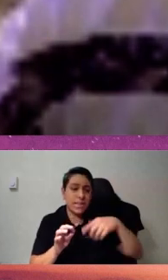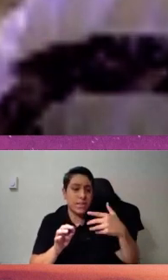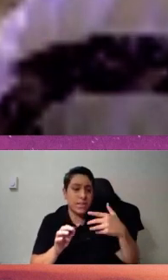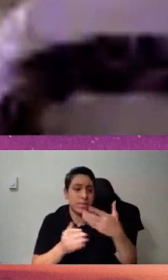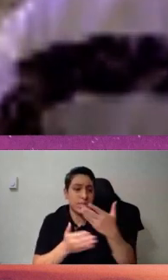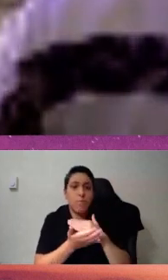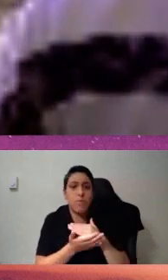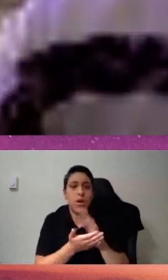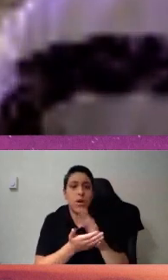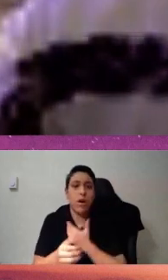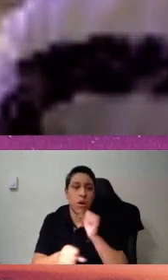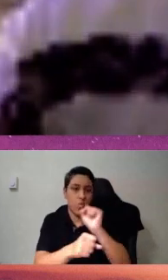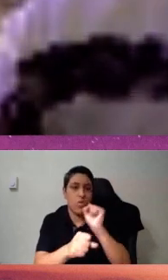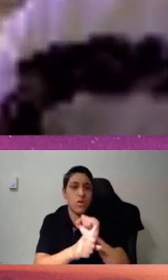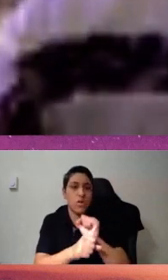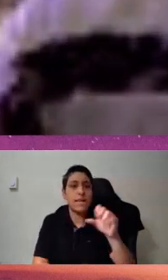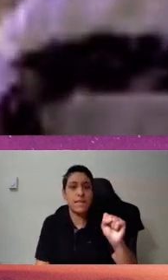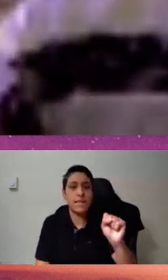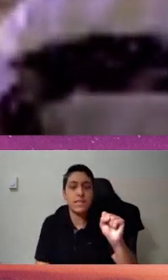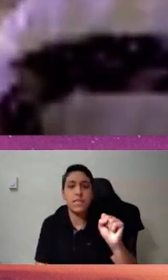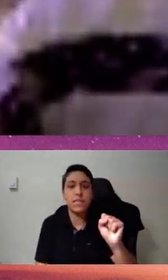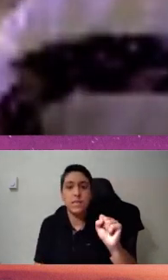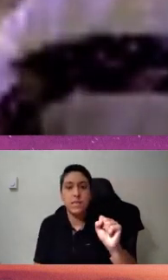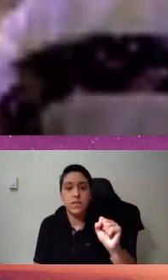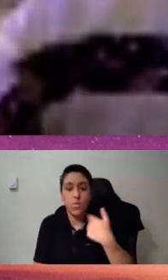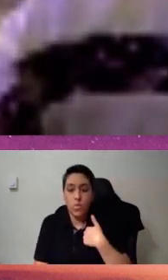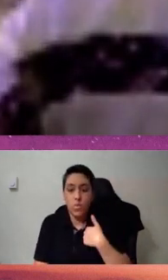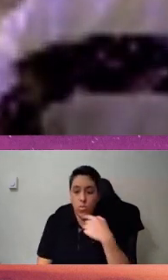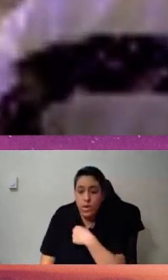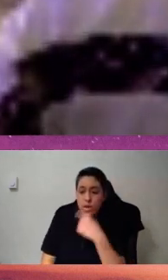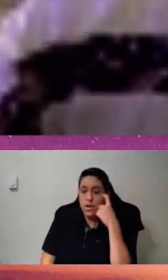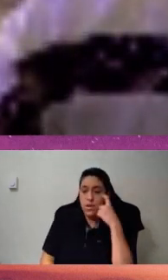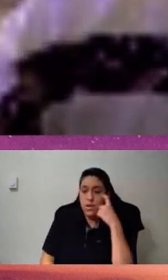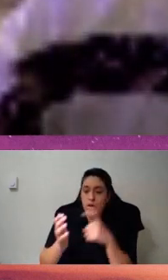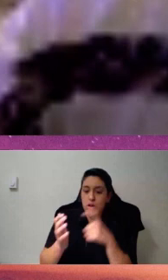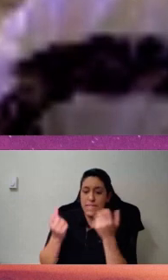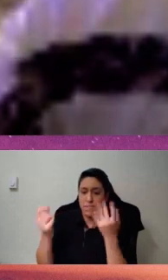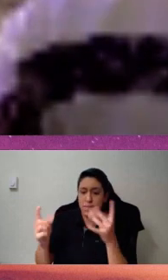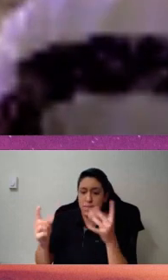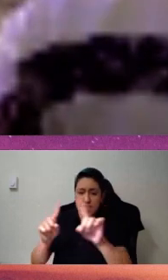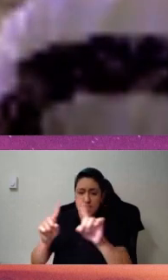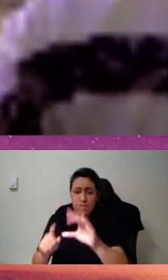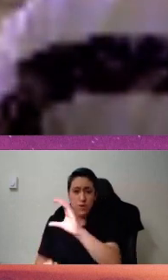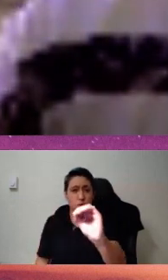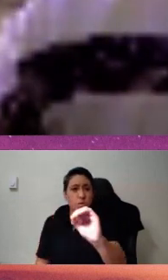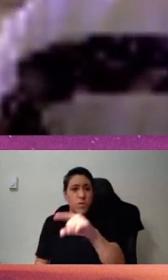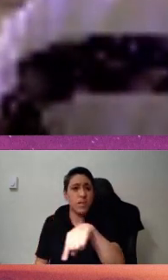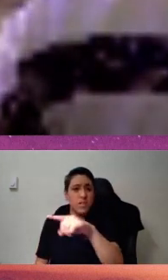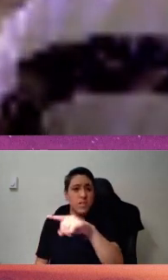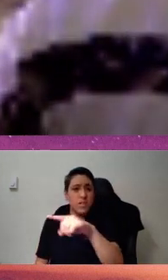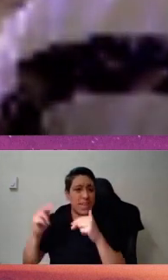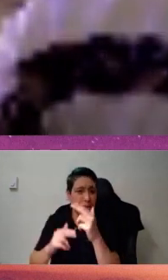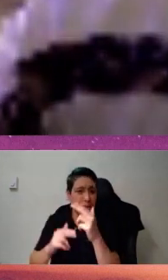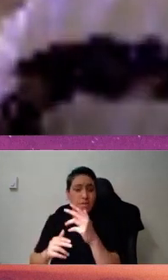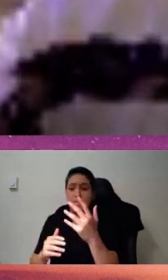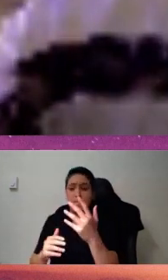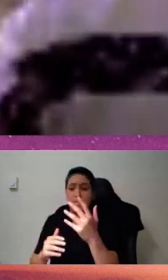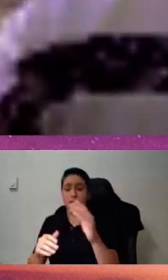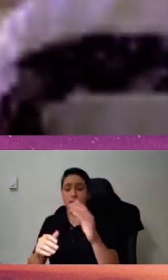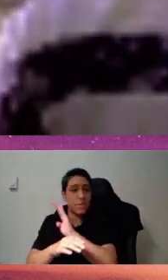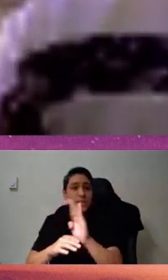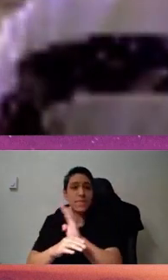corporations paying massive amounts of money for these individuals to be murdered, for them to be removed from the